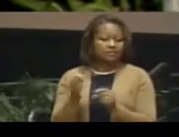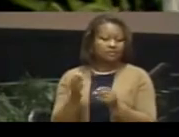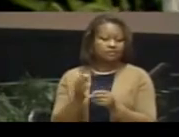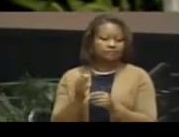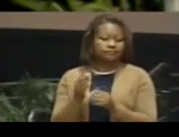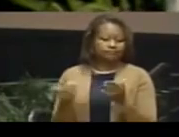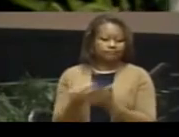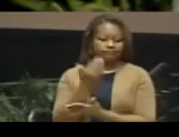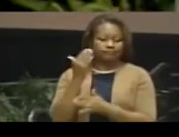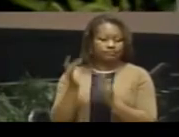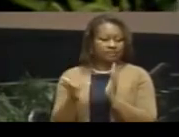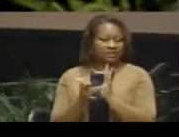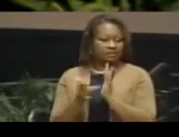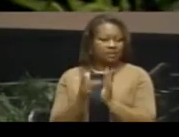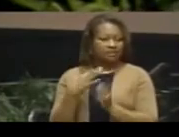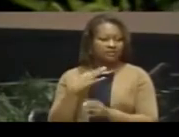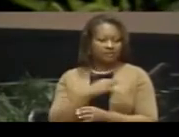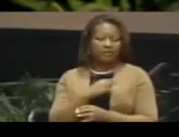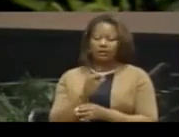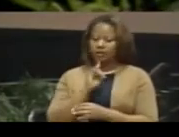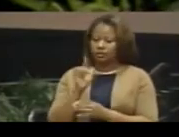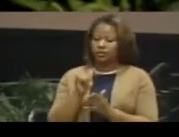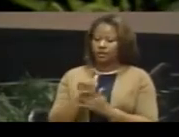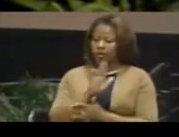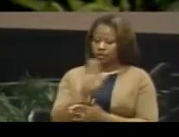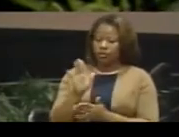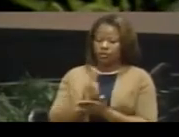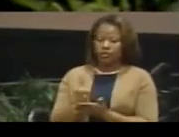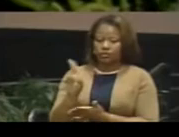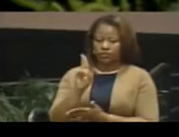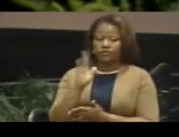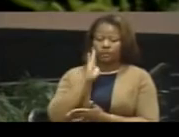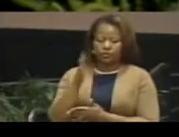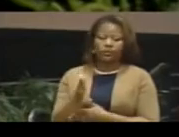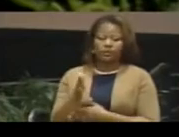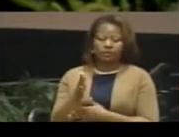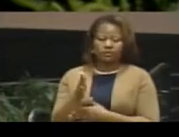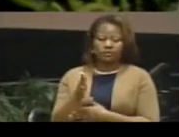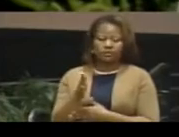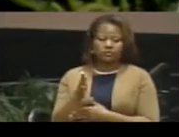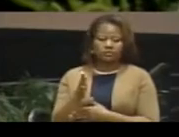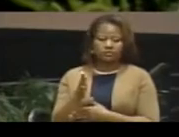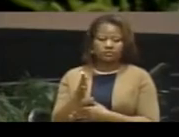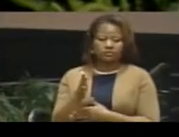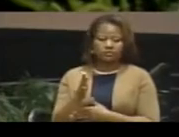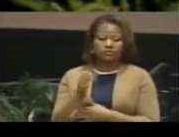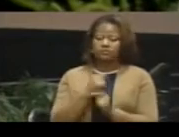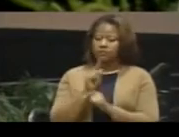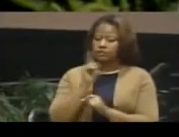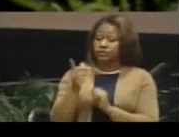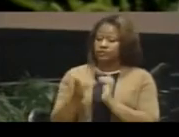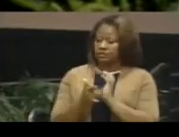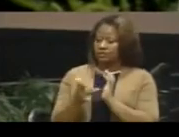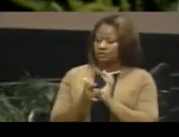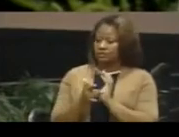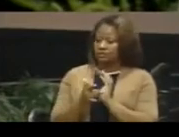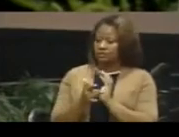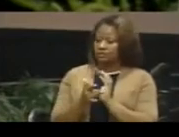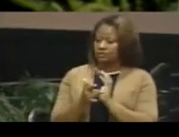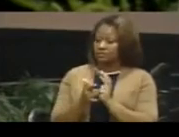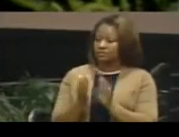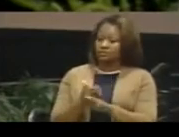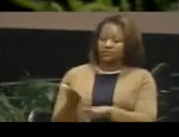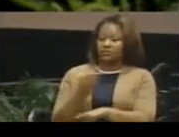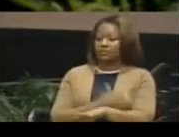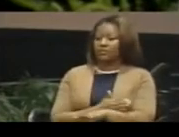faculty. And I can assure you that your university is going to ensure that there's a technology-enriched